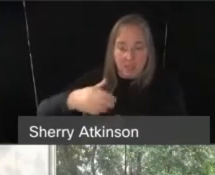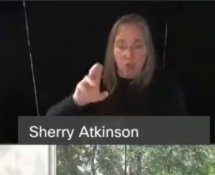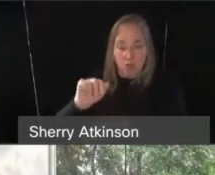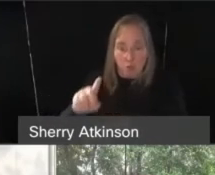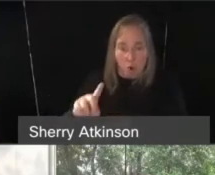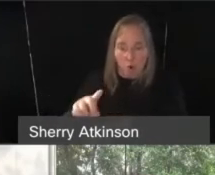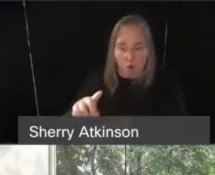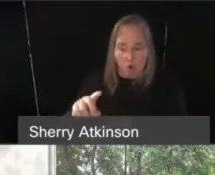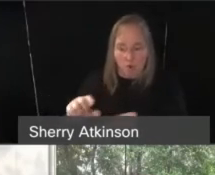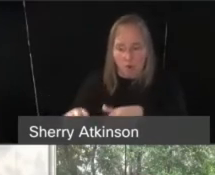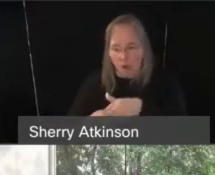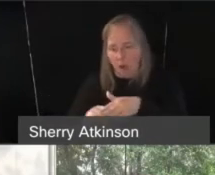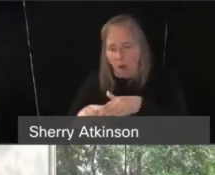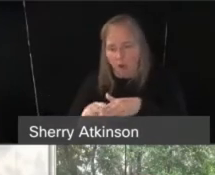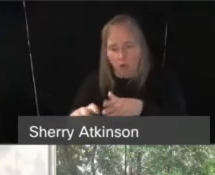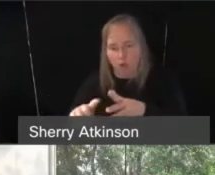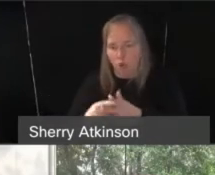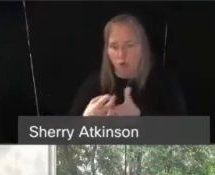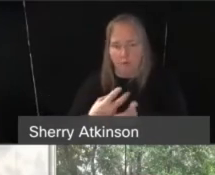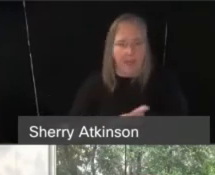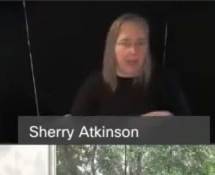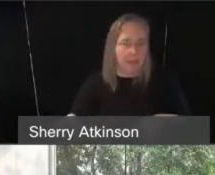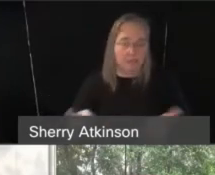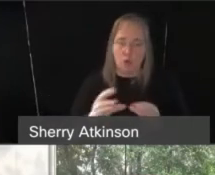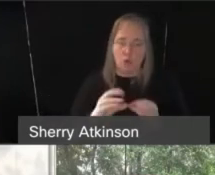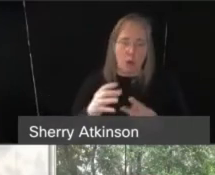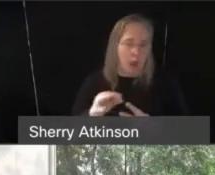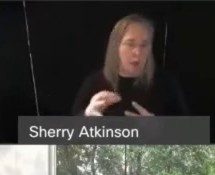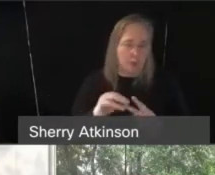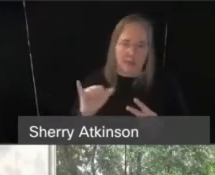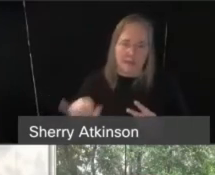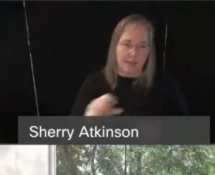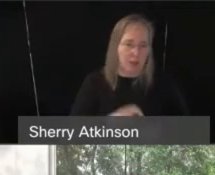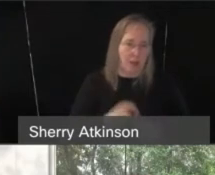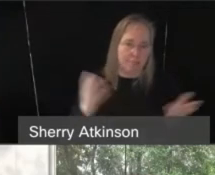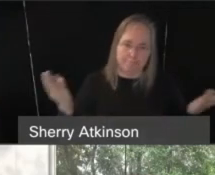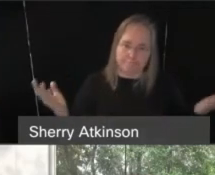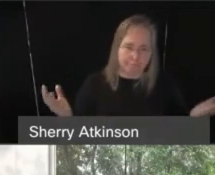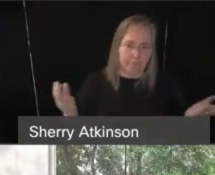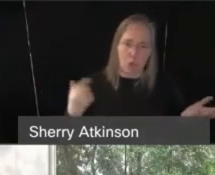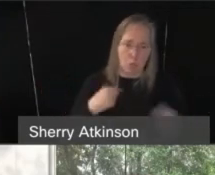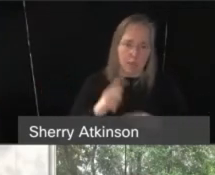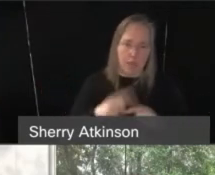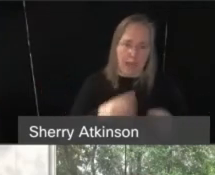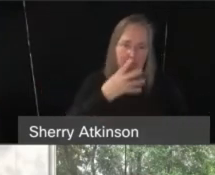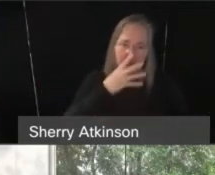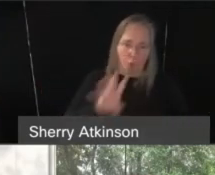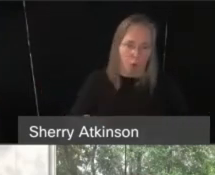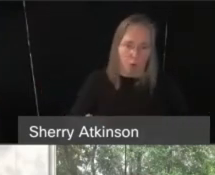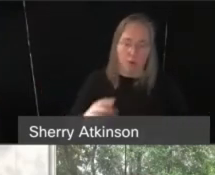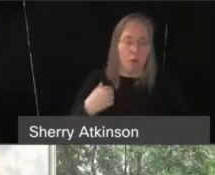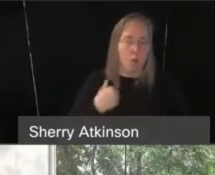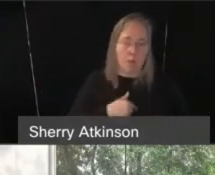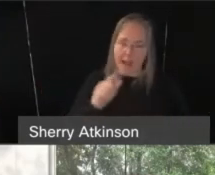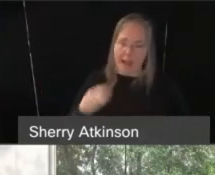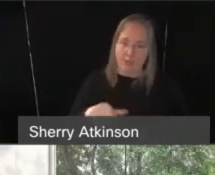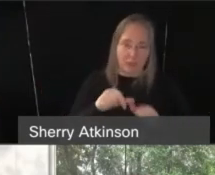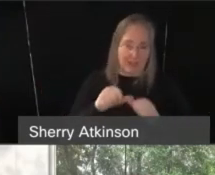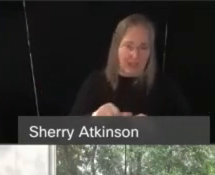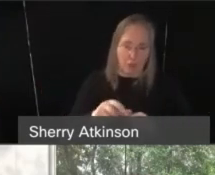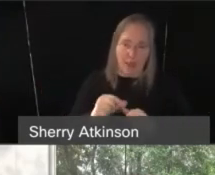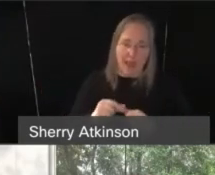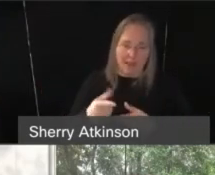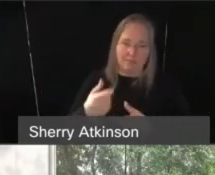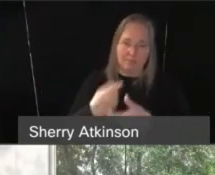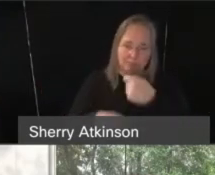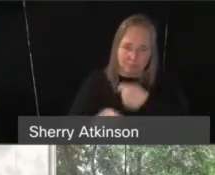started to fail. So we, you know, there was no option at that point for us to turn away. We had to continue to rebuild that